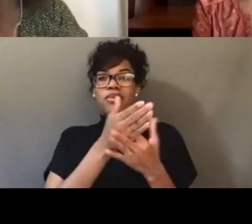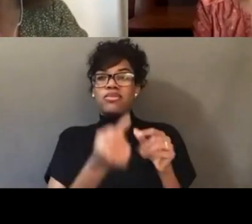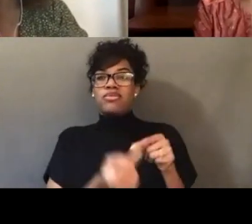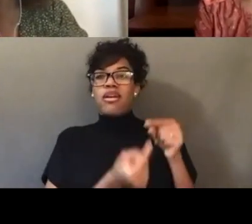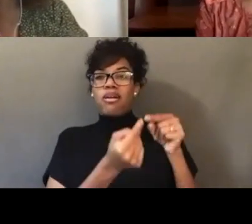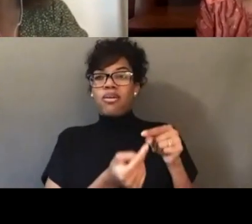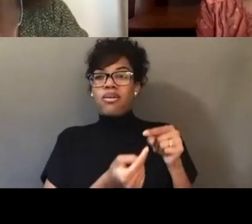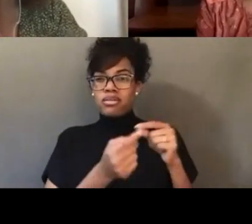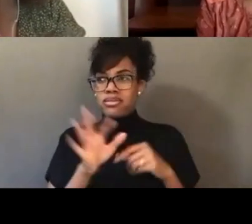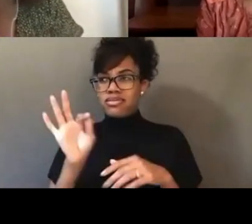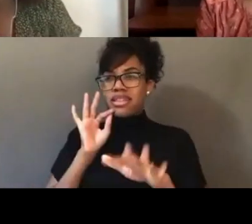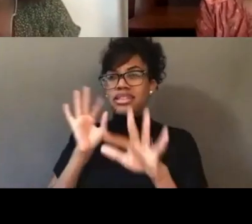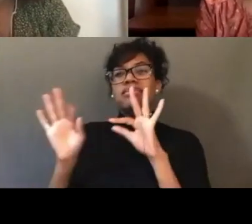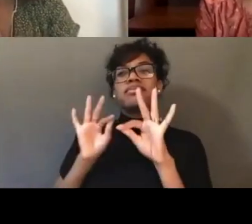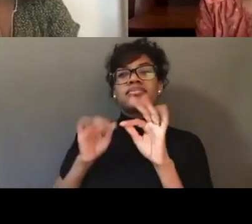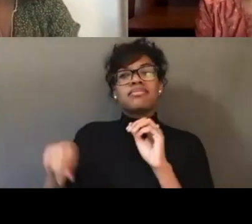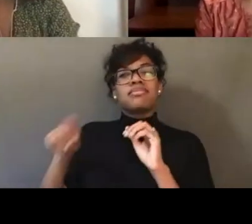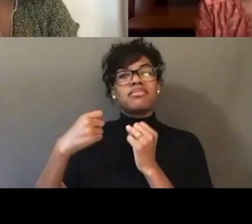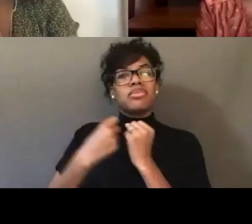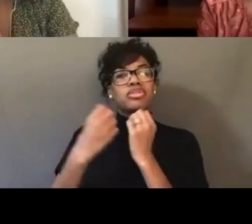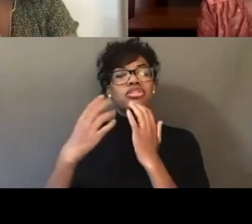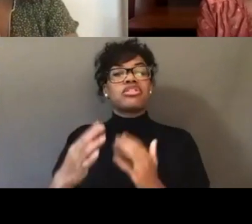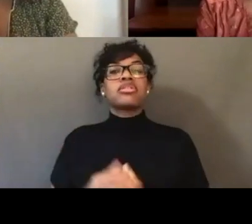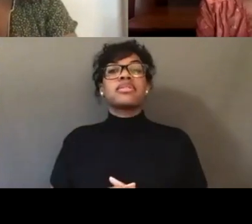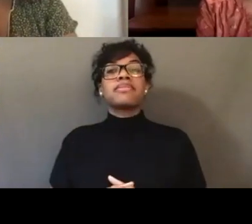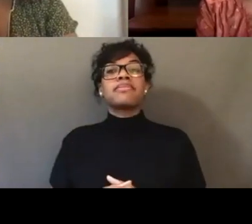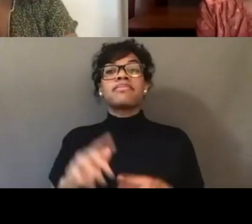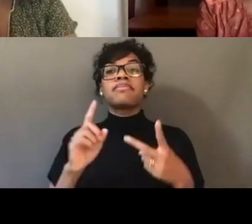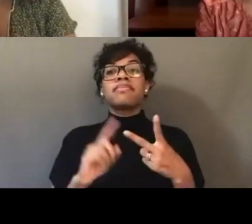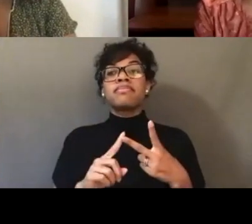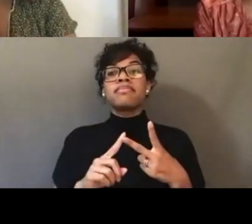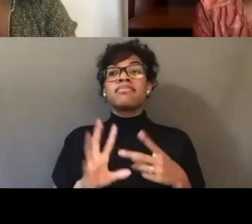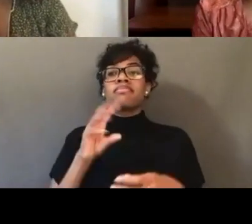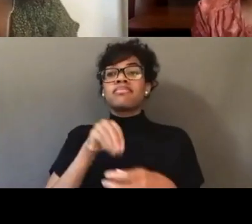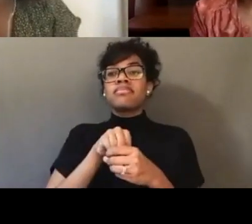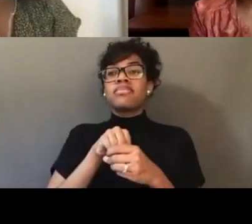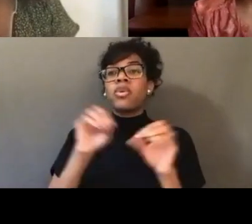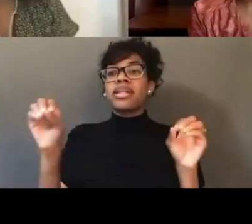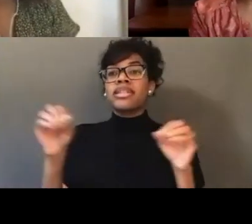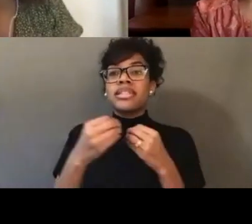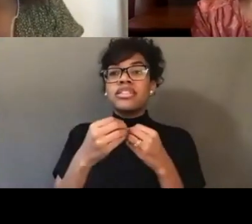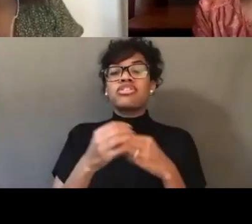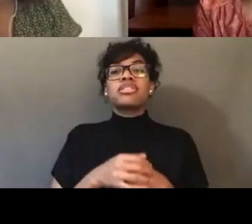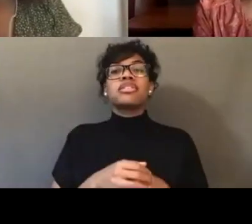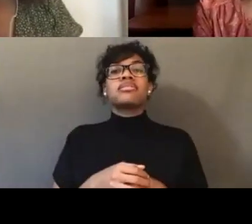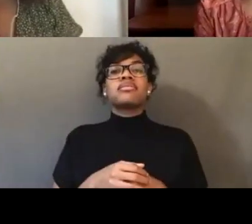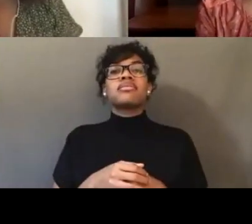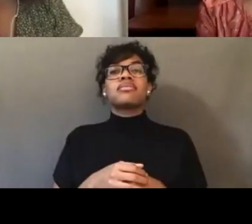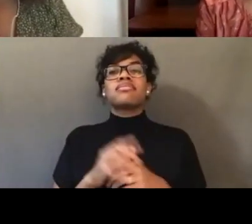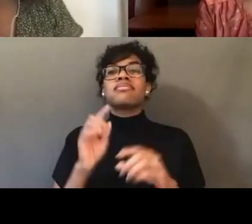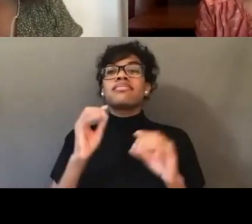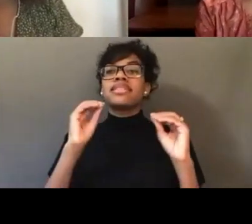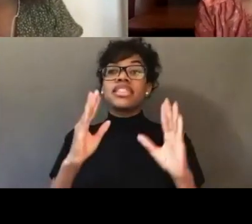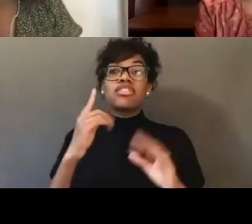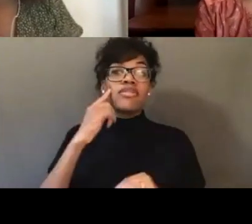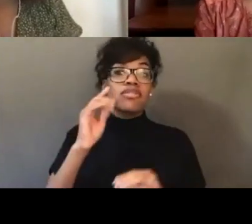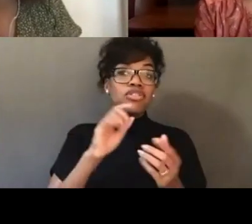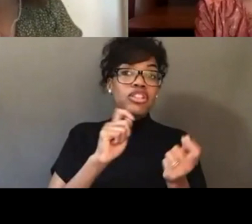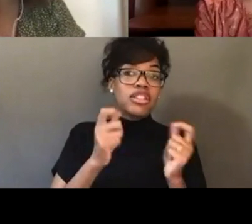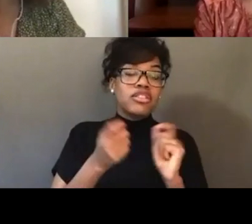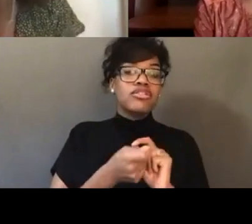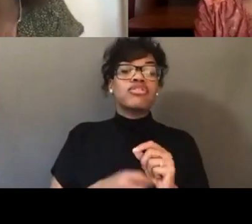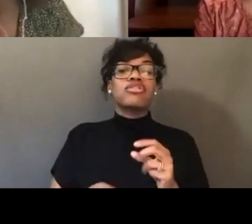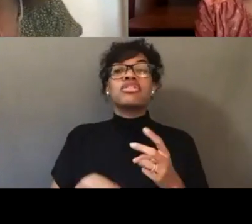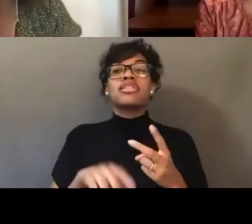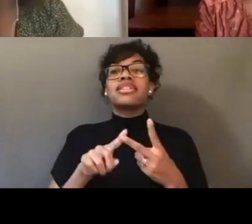Get hooked up with organizations like Rethinking Schools, Teaching for Change. Get on the zenedproject.org website.